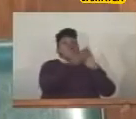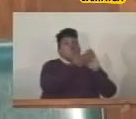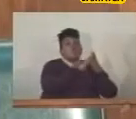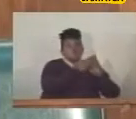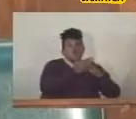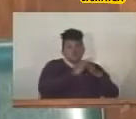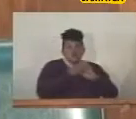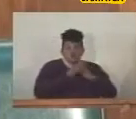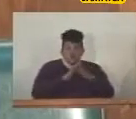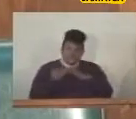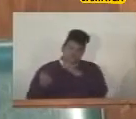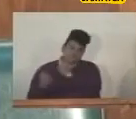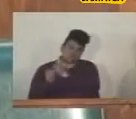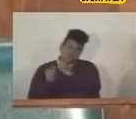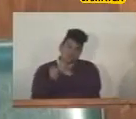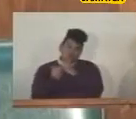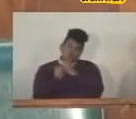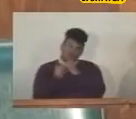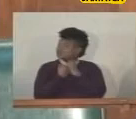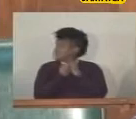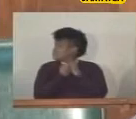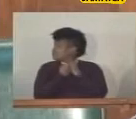community support.